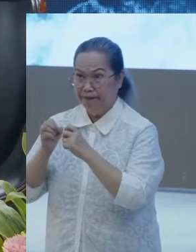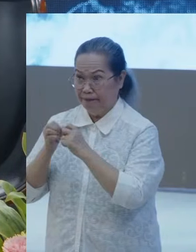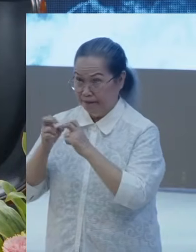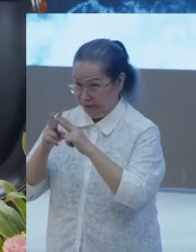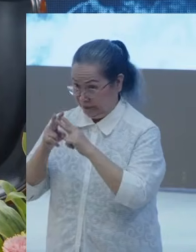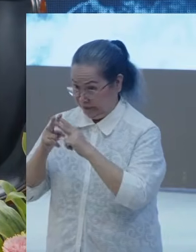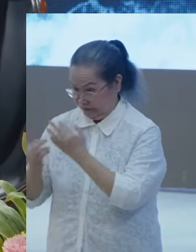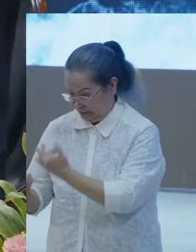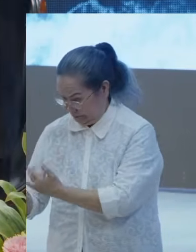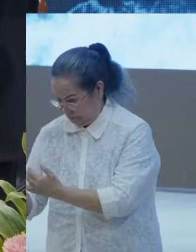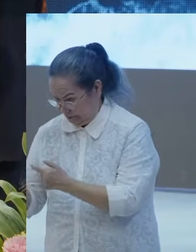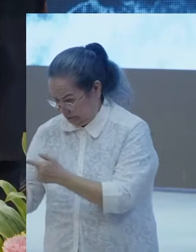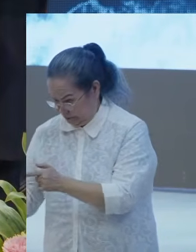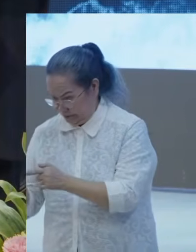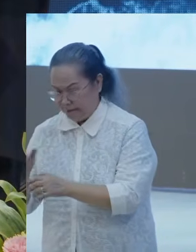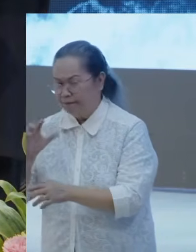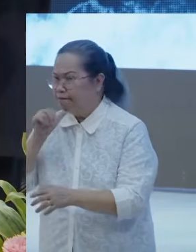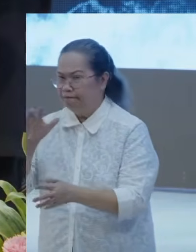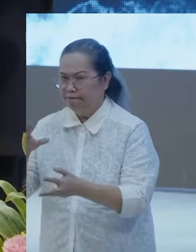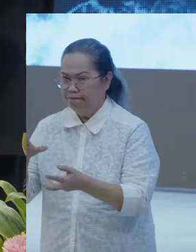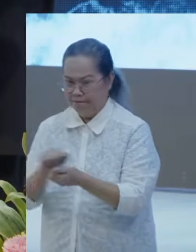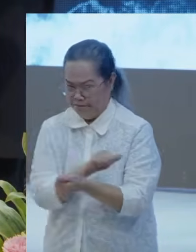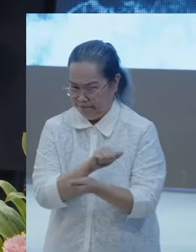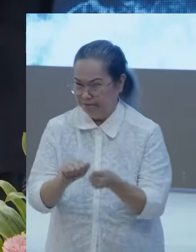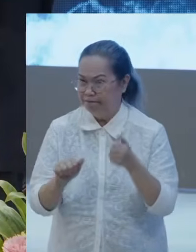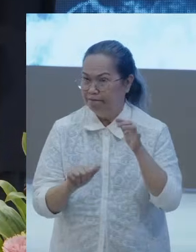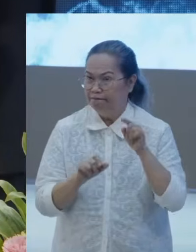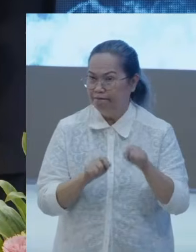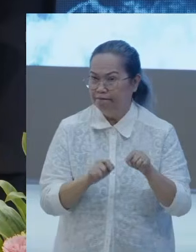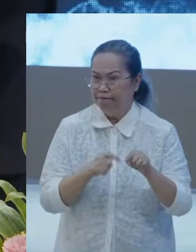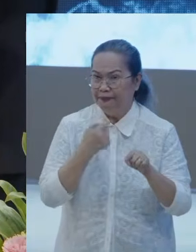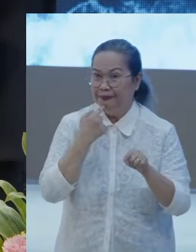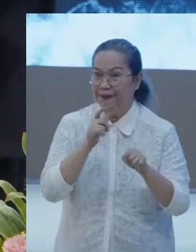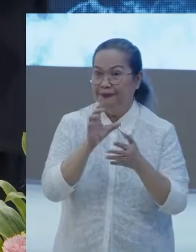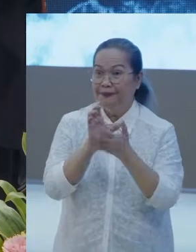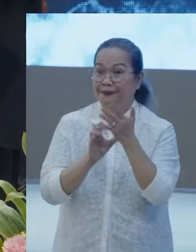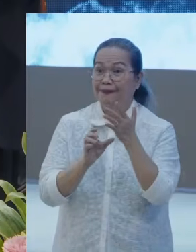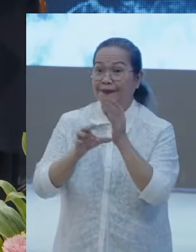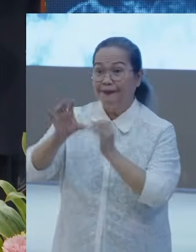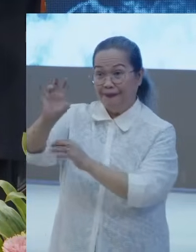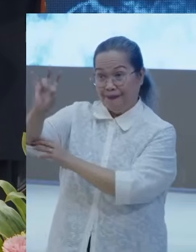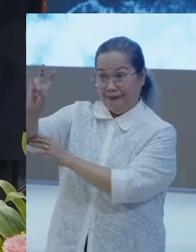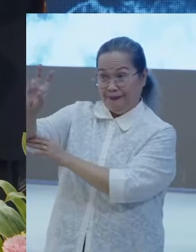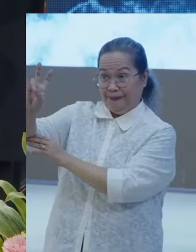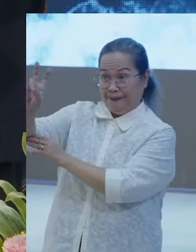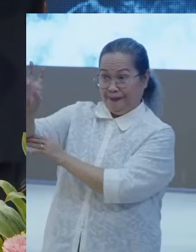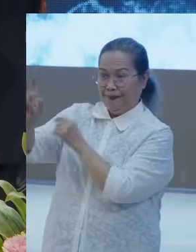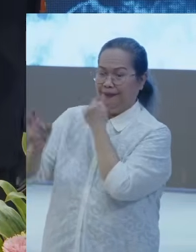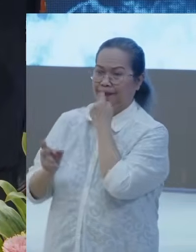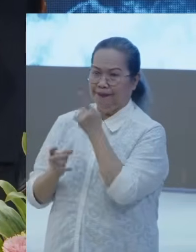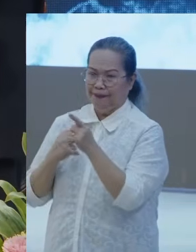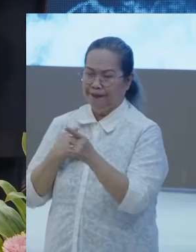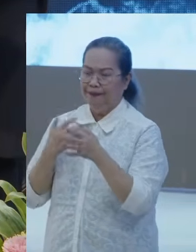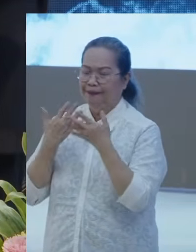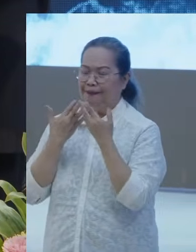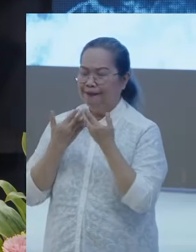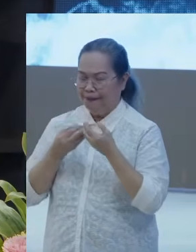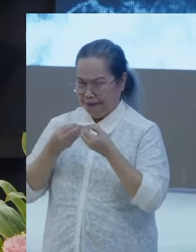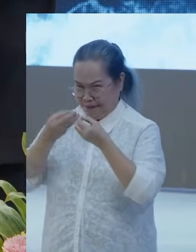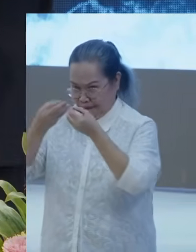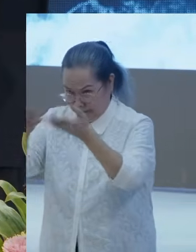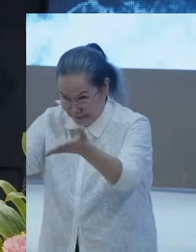cannot prevail against it. Tapos sinabi niya sa chapter 17, I will be delivered to